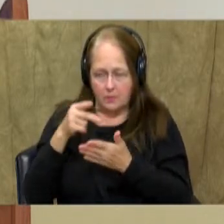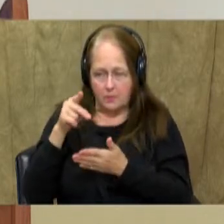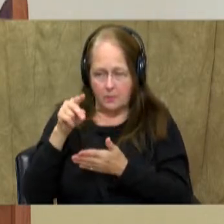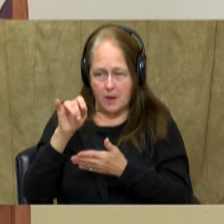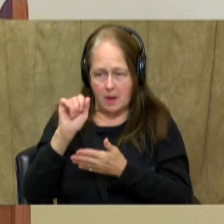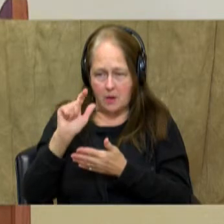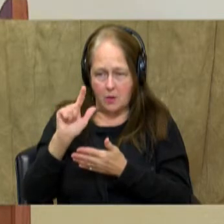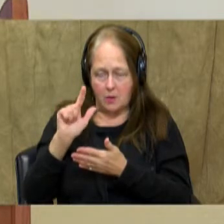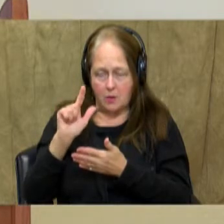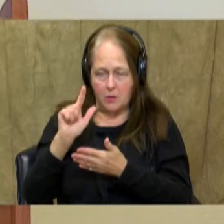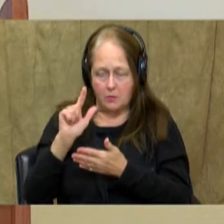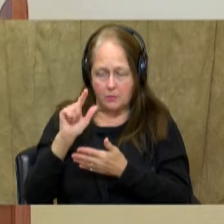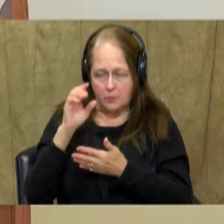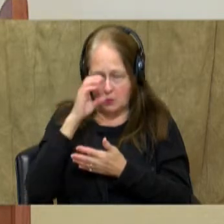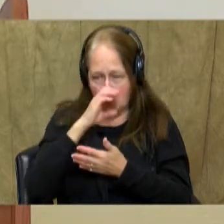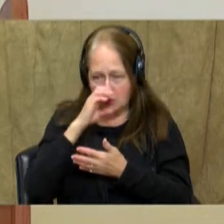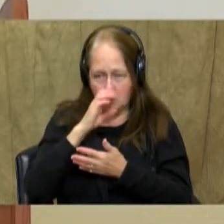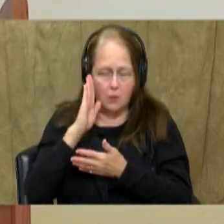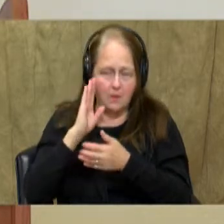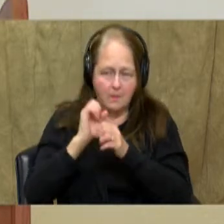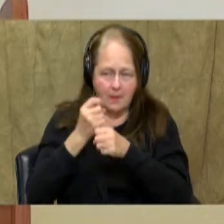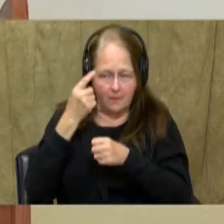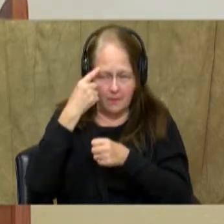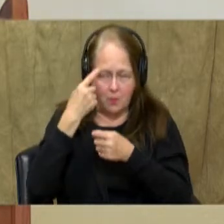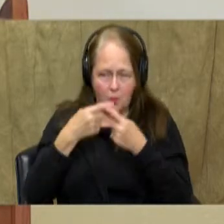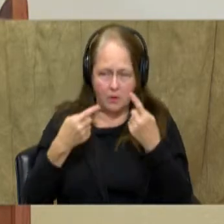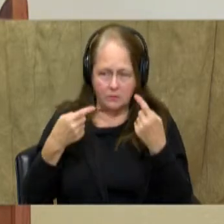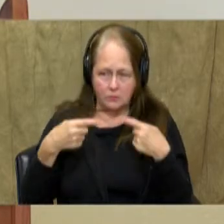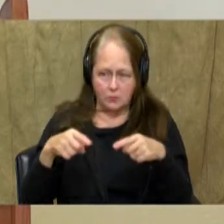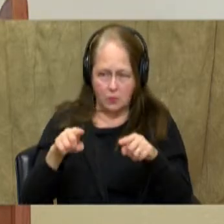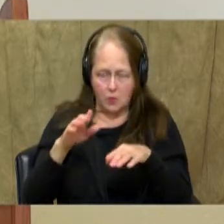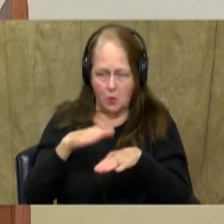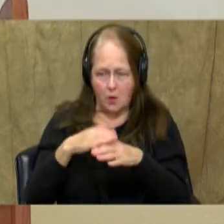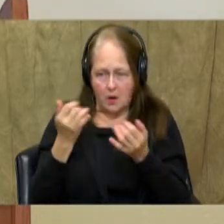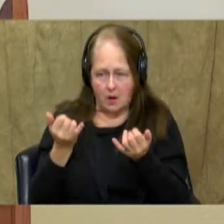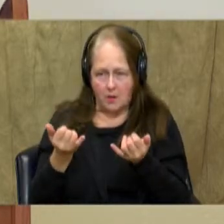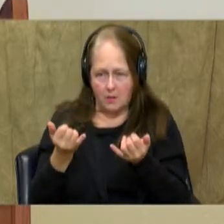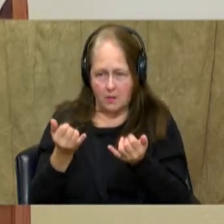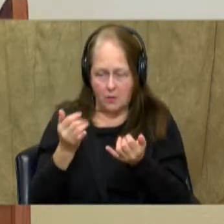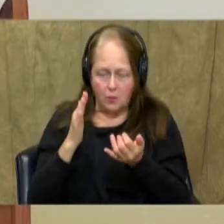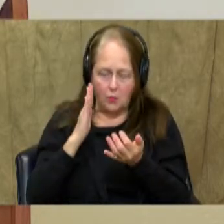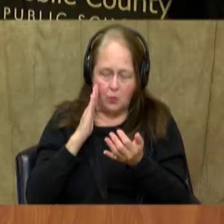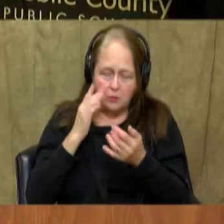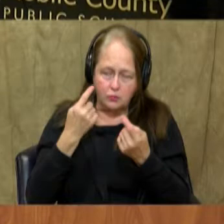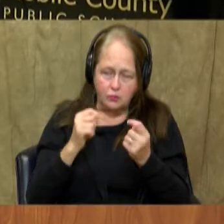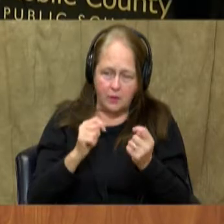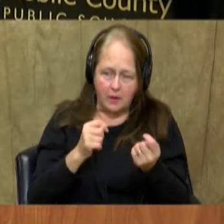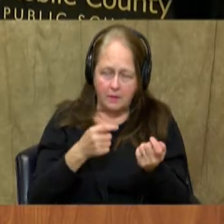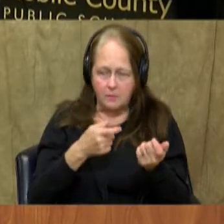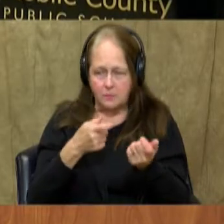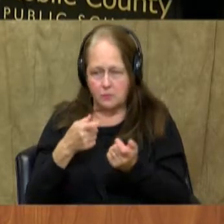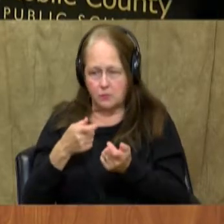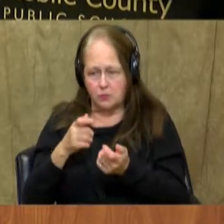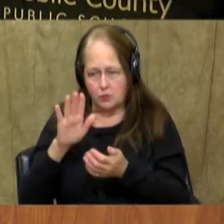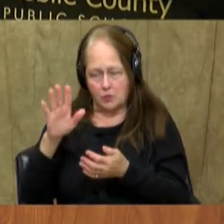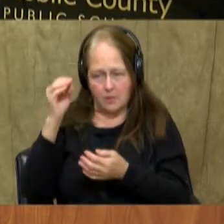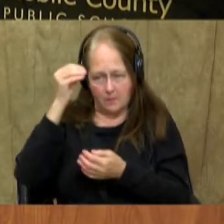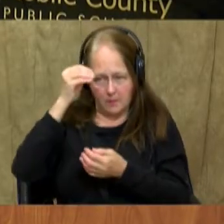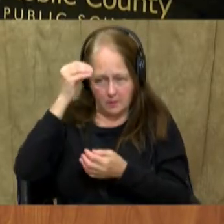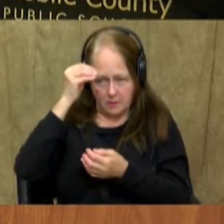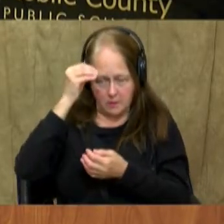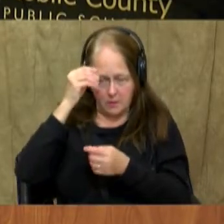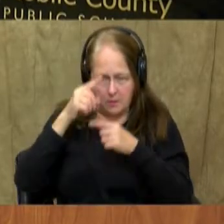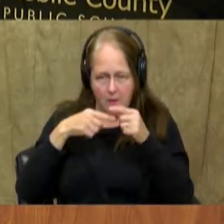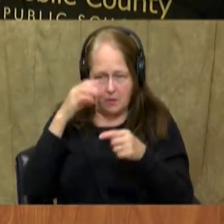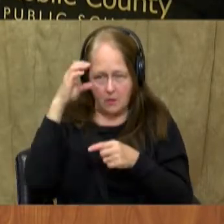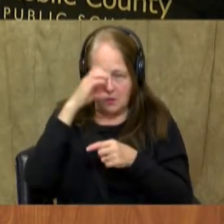cartoon will make you think about current events, but it also tries to sway your opinion toward what the